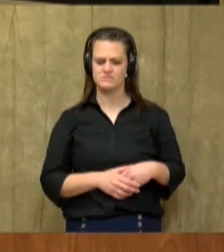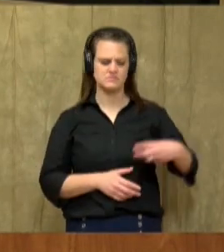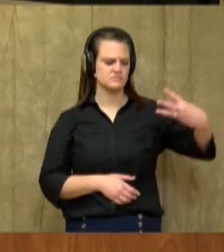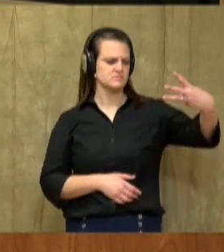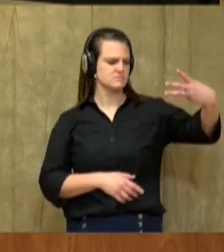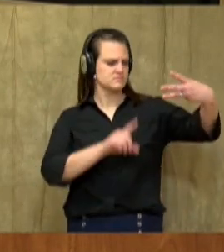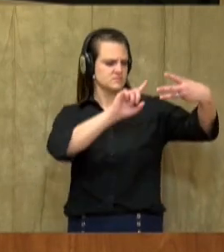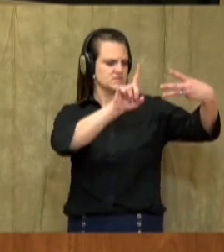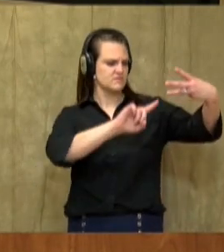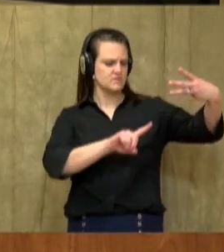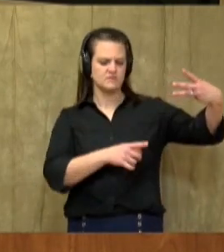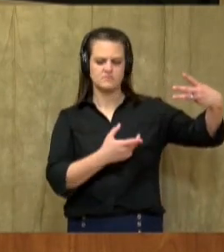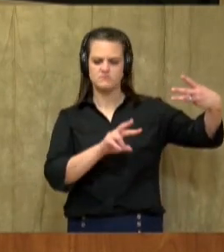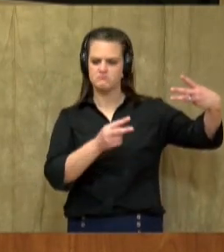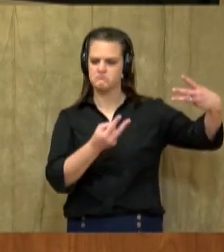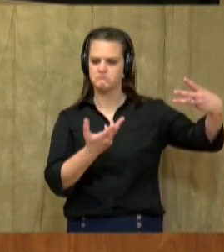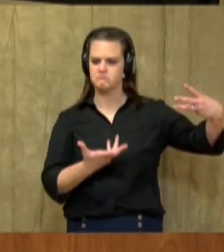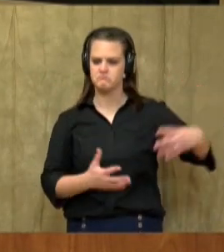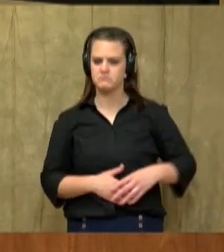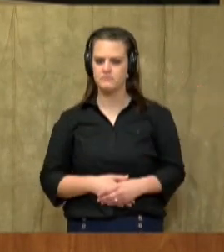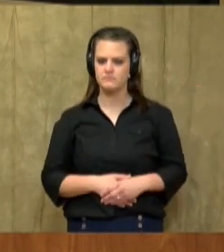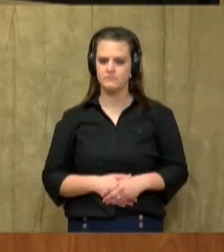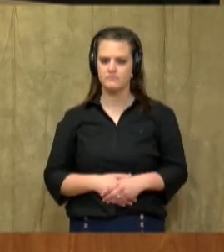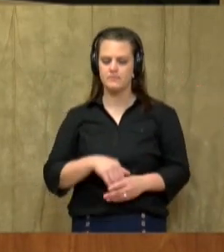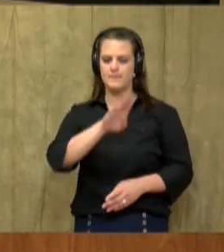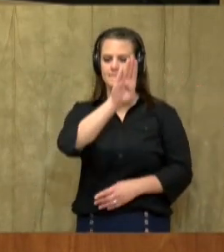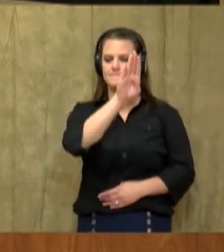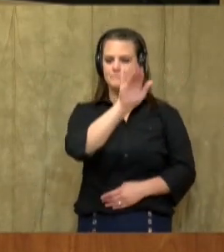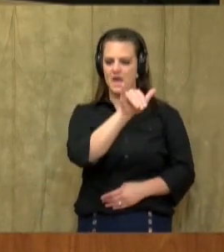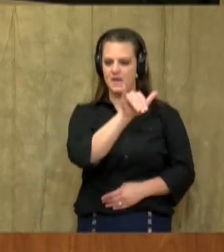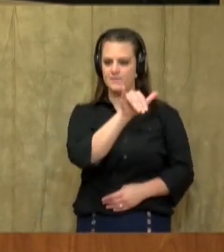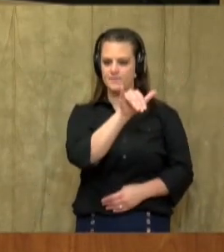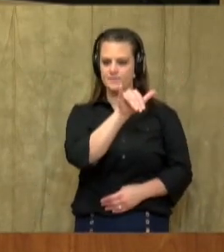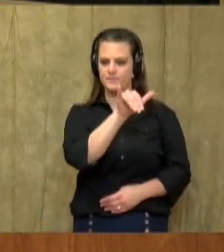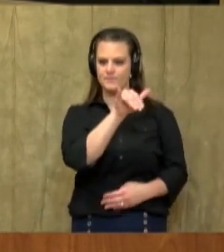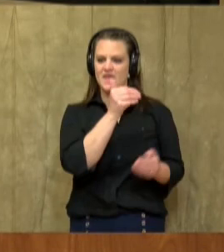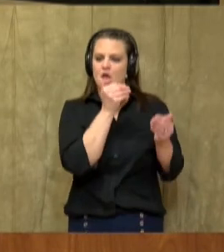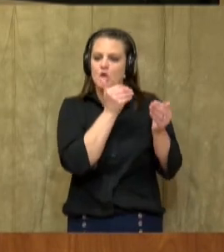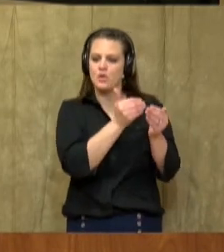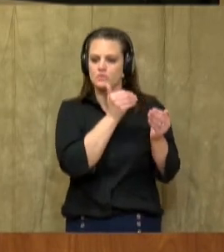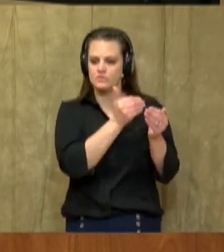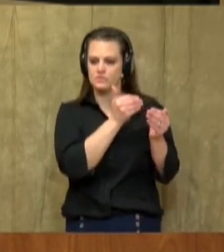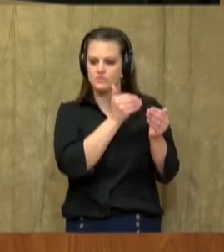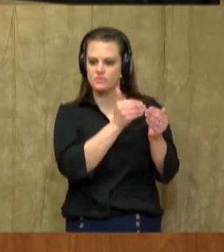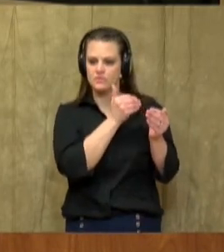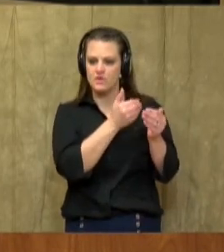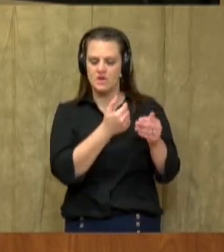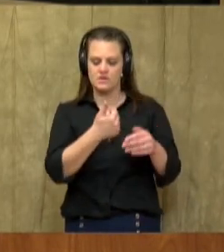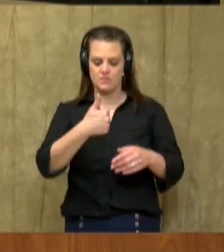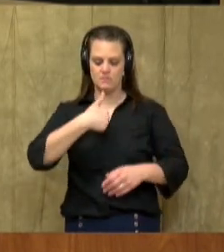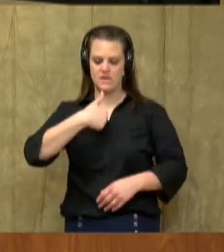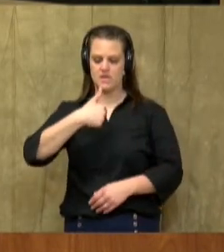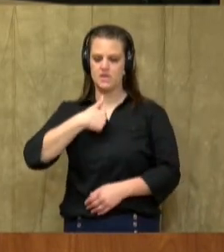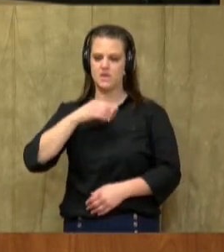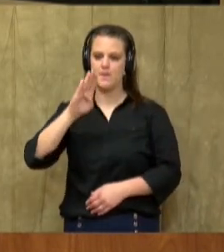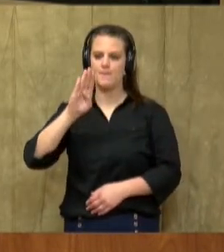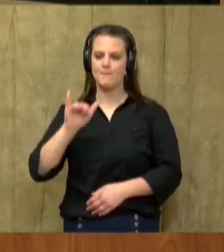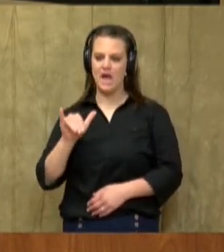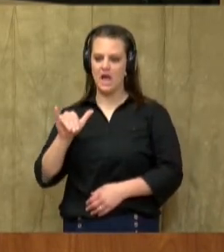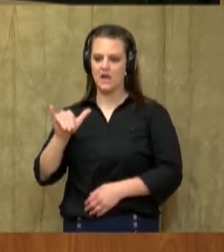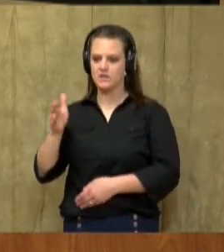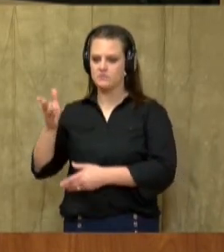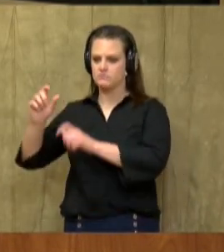mean? What do these 2 yours mean? Well, the first by means close to, like I'm by the